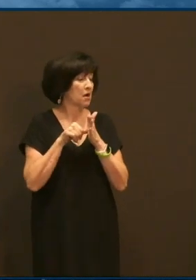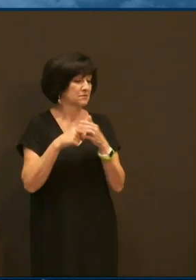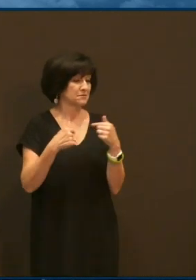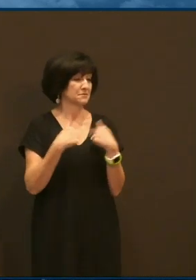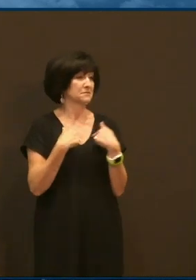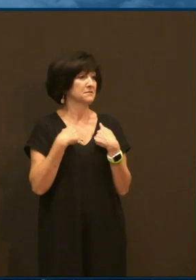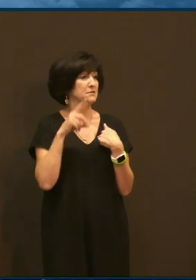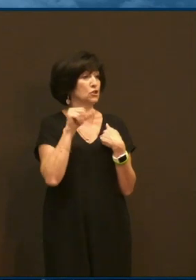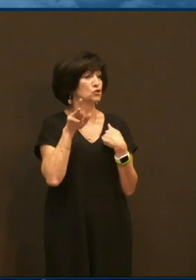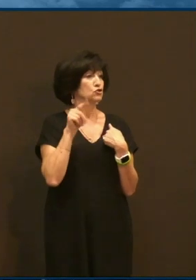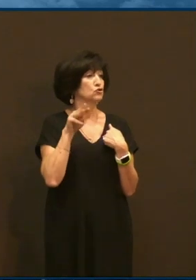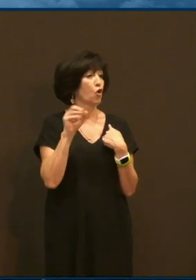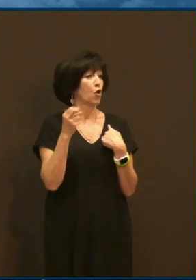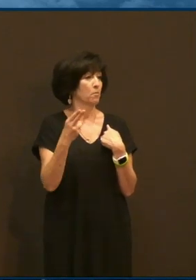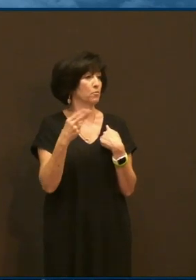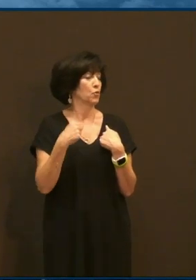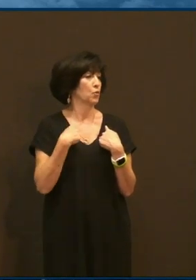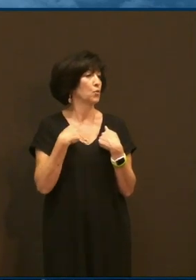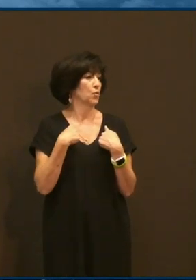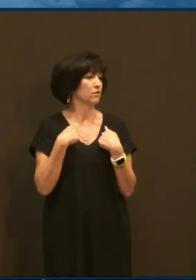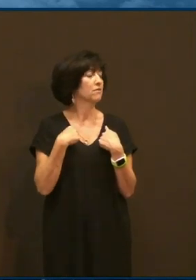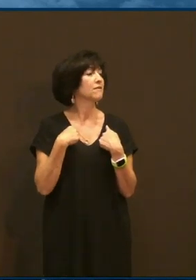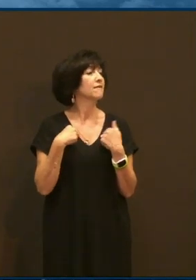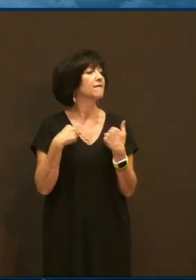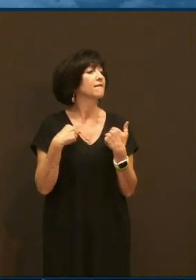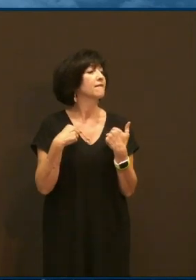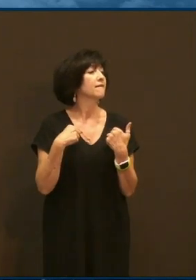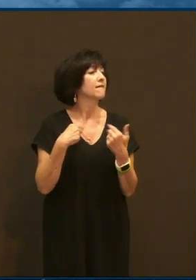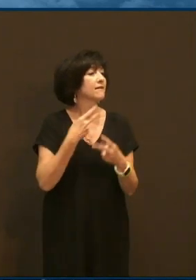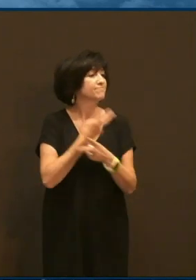undergrad. Well, I think Molly do a great job.